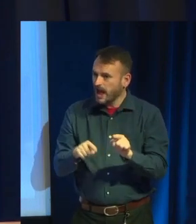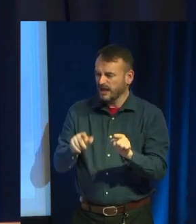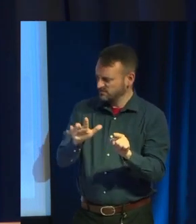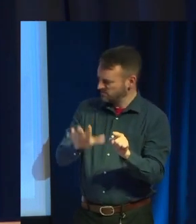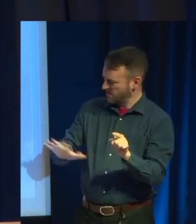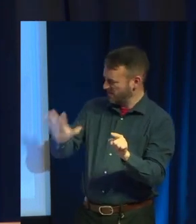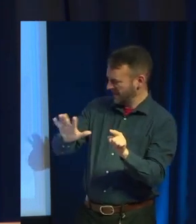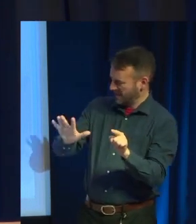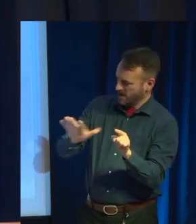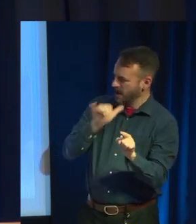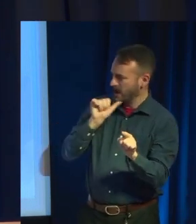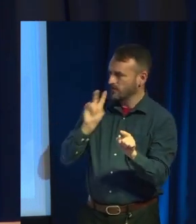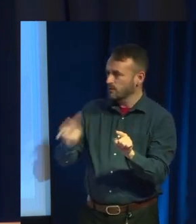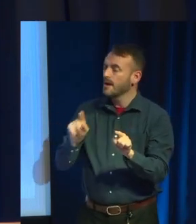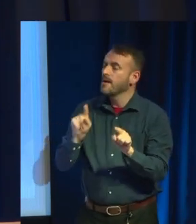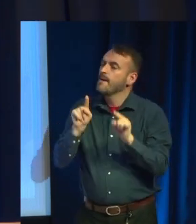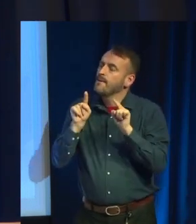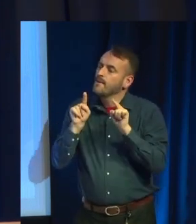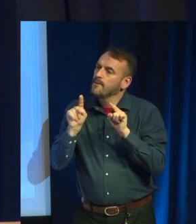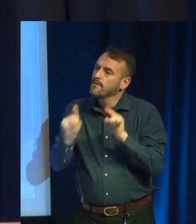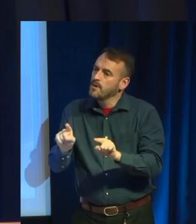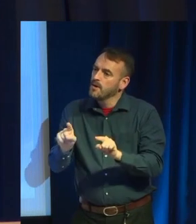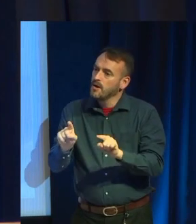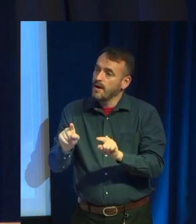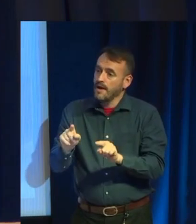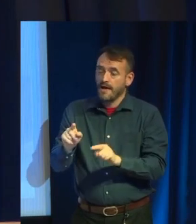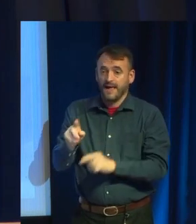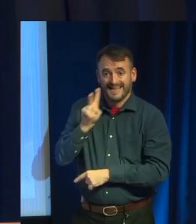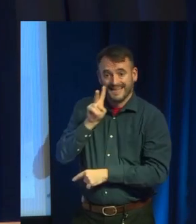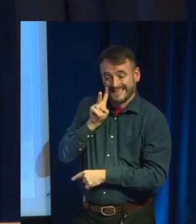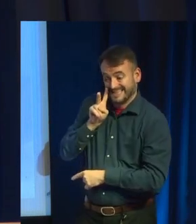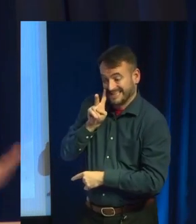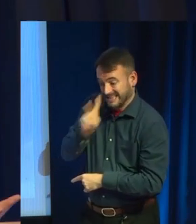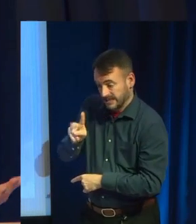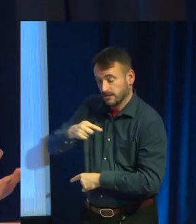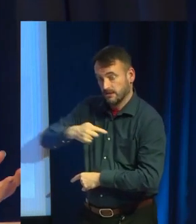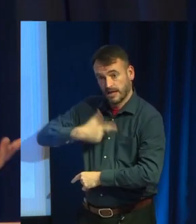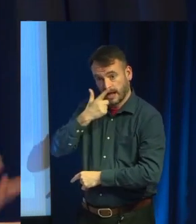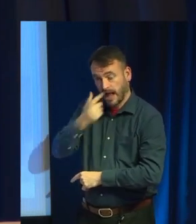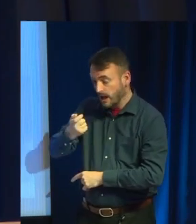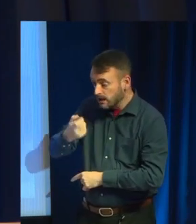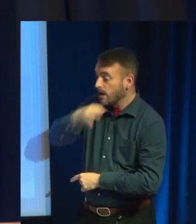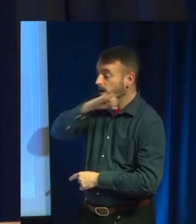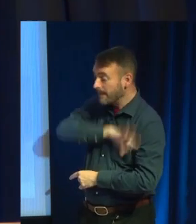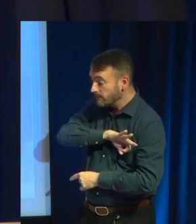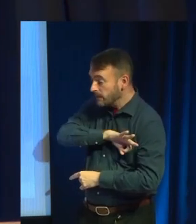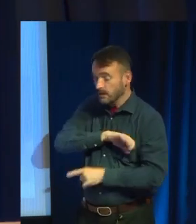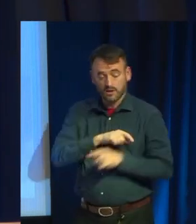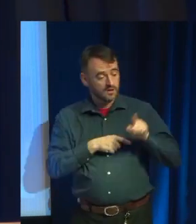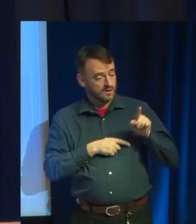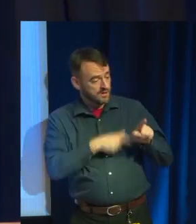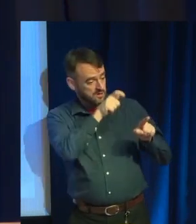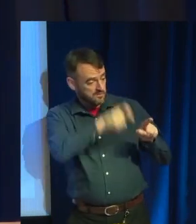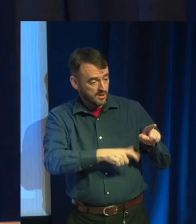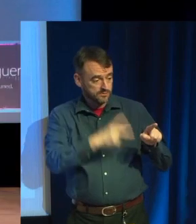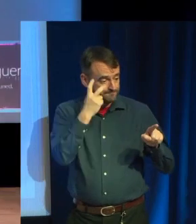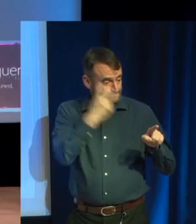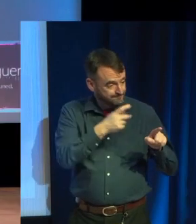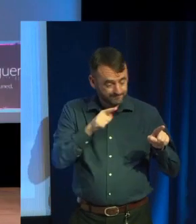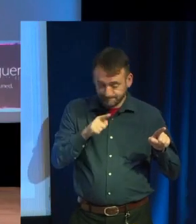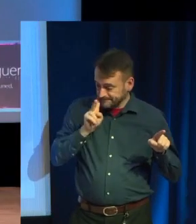but shouldn't be an advantage to you compared to people who wouldn't be able to see that.